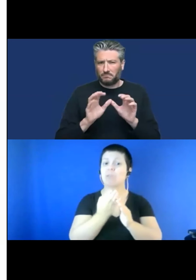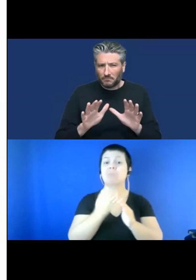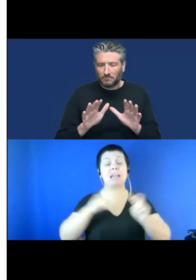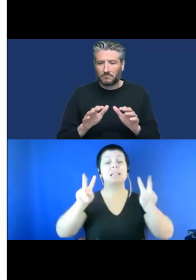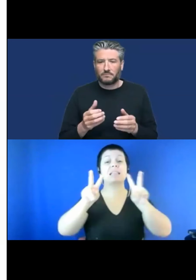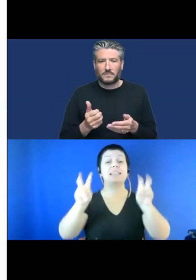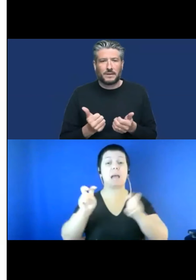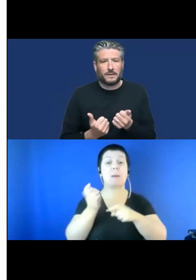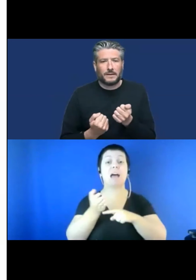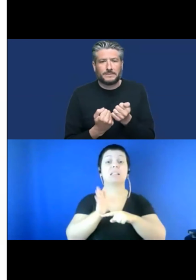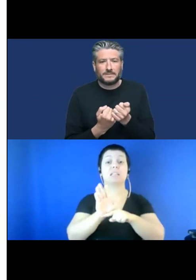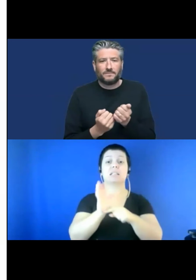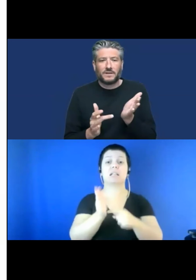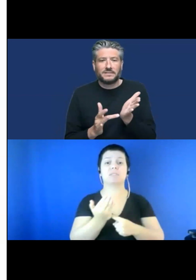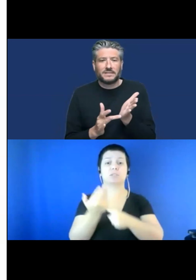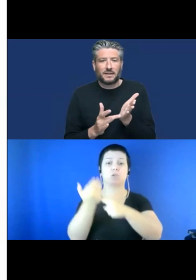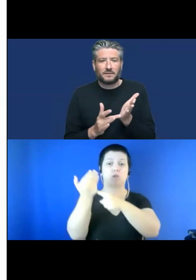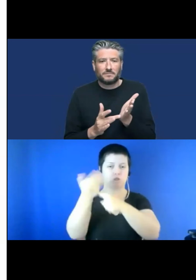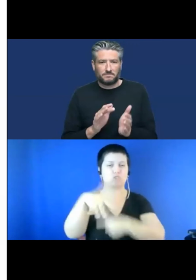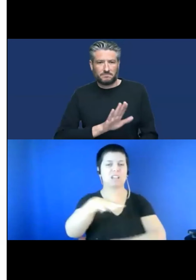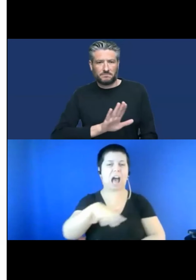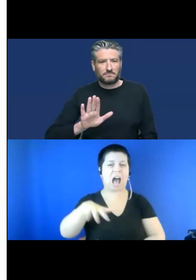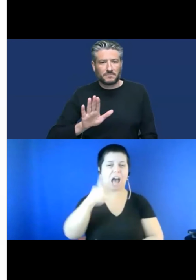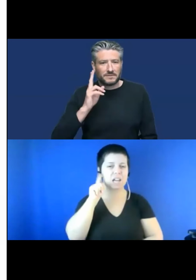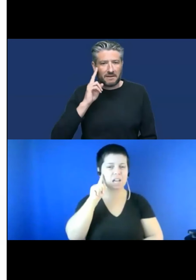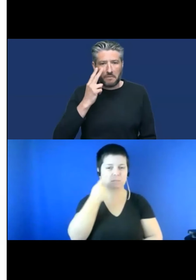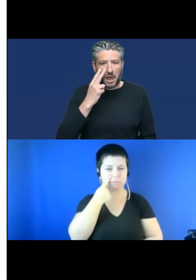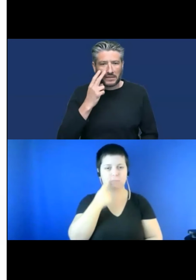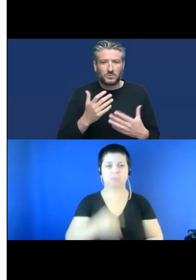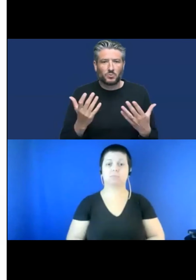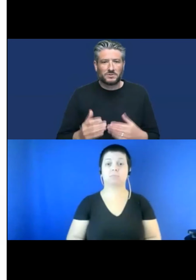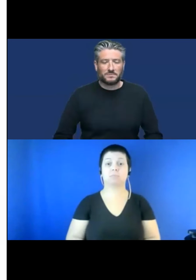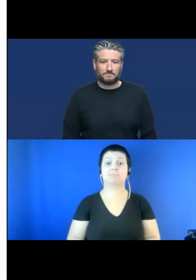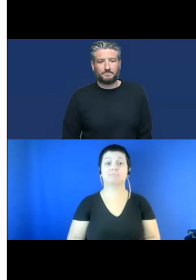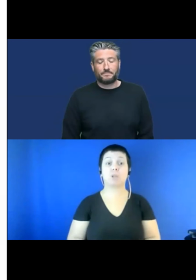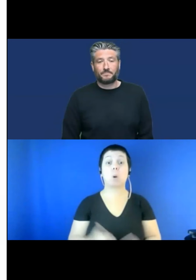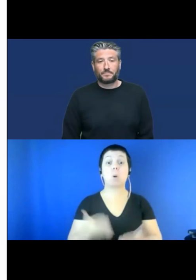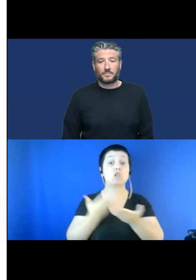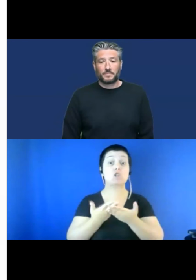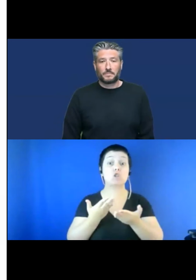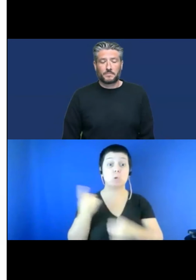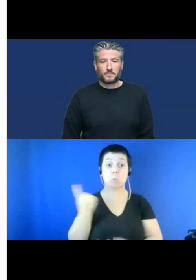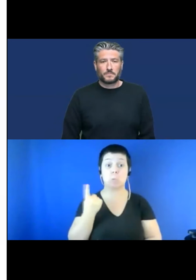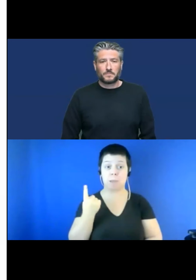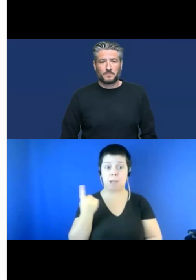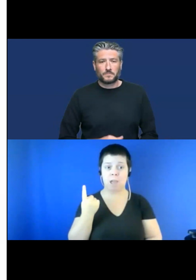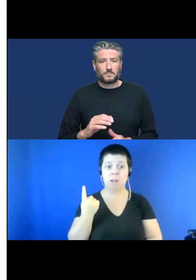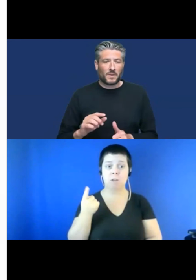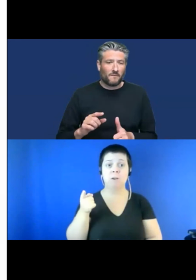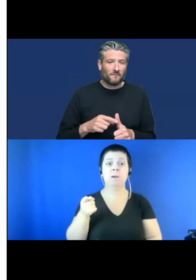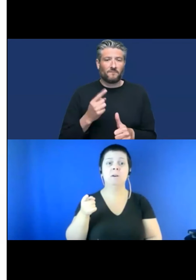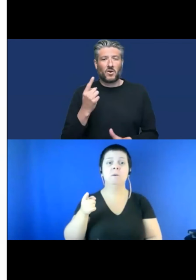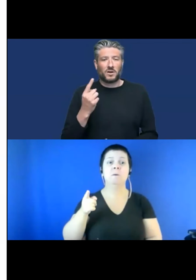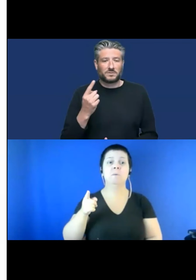in deafblindness. The first study I would like to speak about is led by Dijzel and